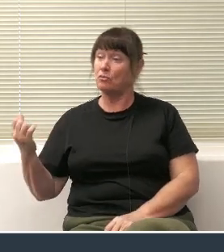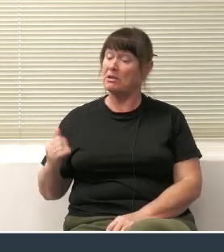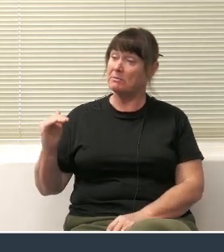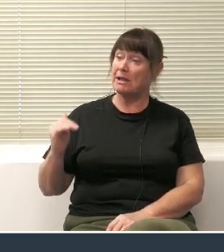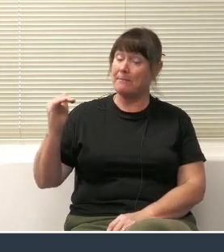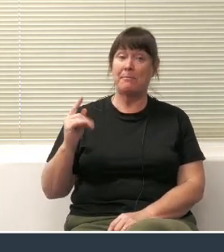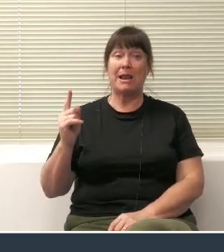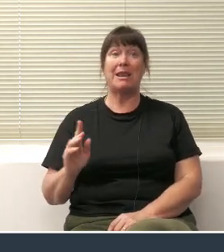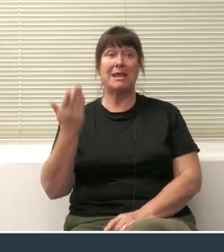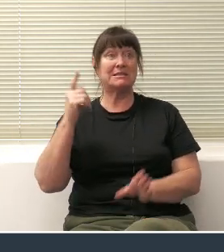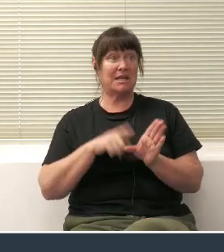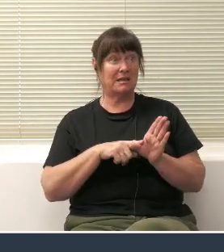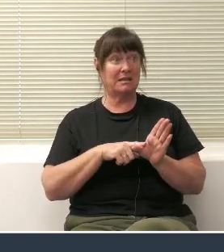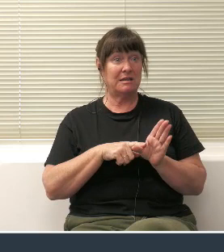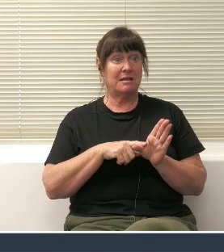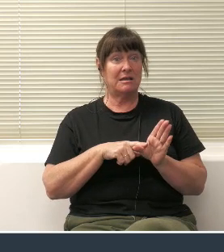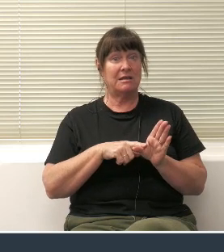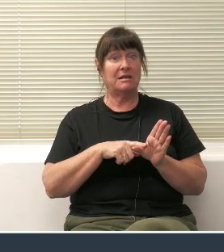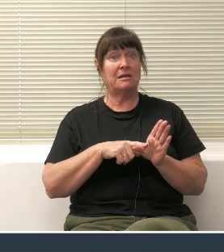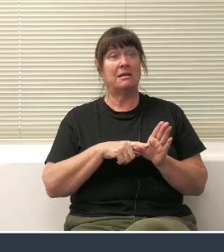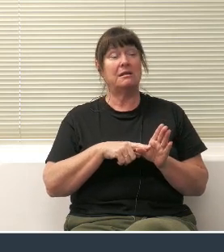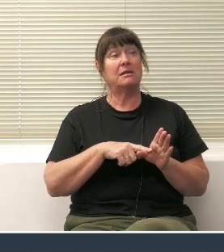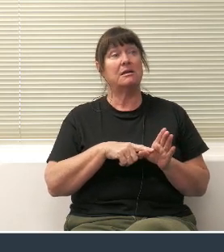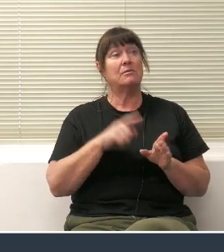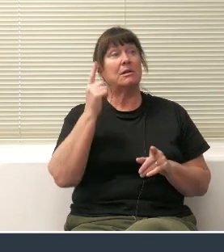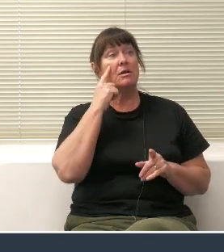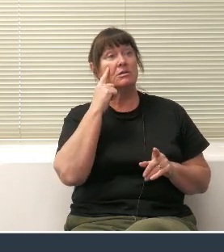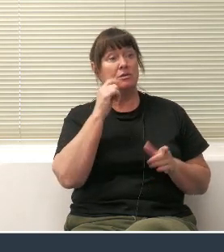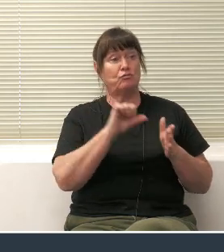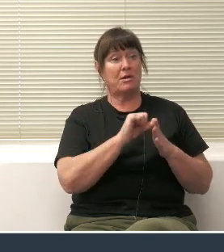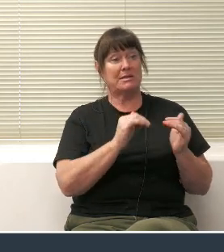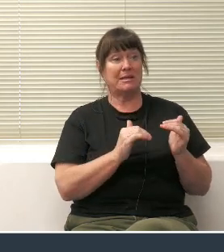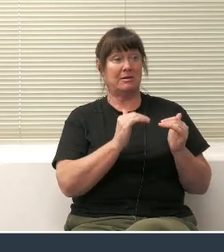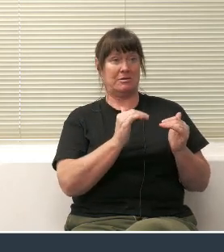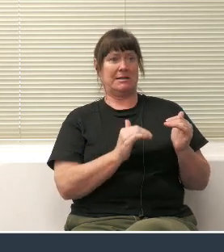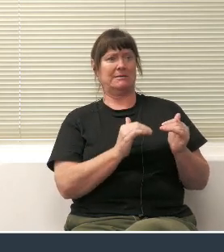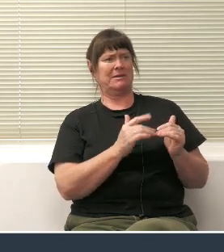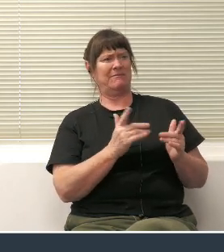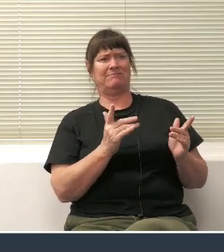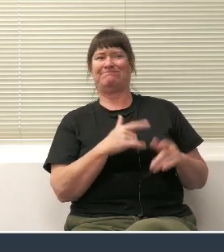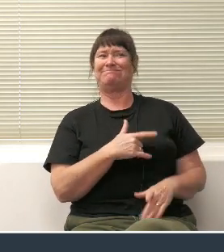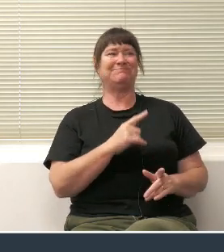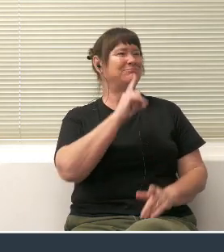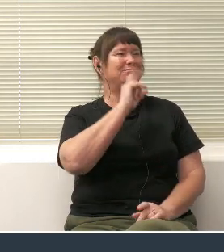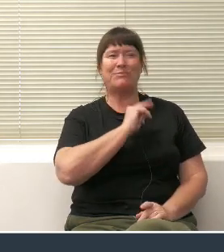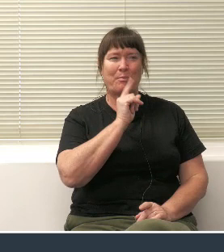up, but last year when we considered the extra rate increase, it just didn't seem feasible, and it didn't